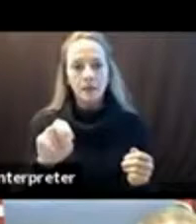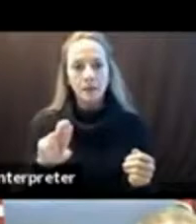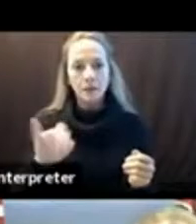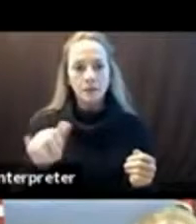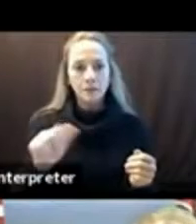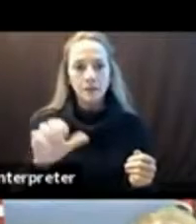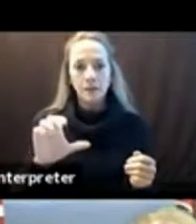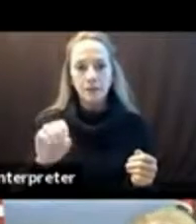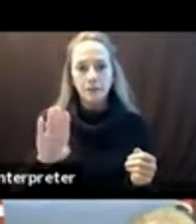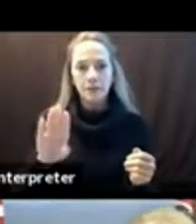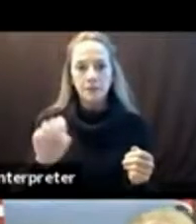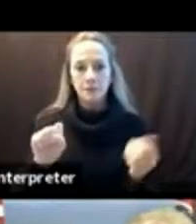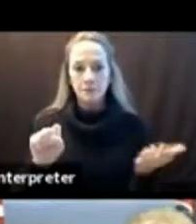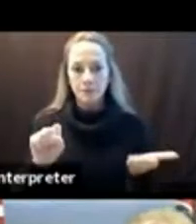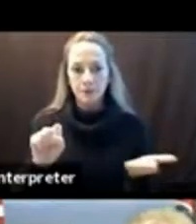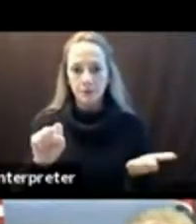Here.